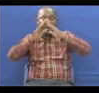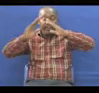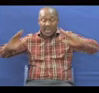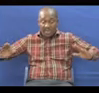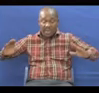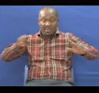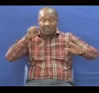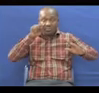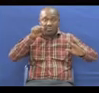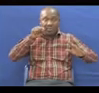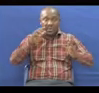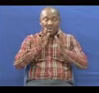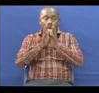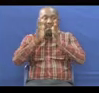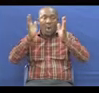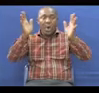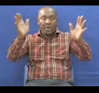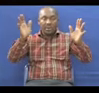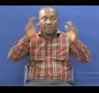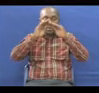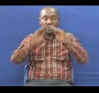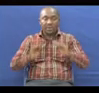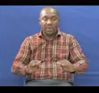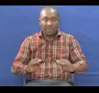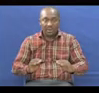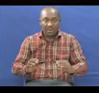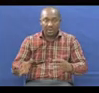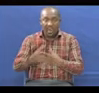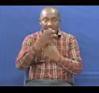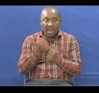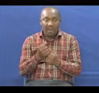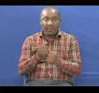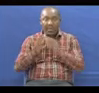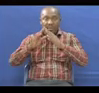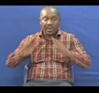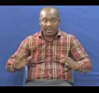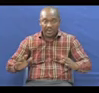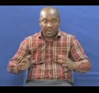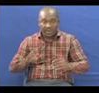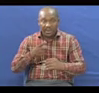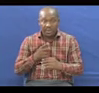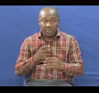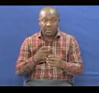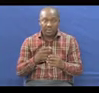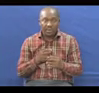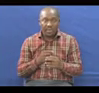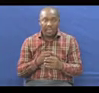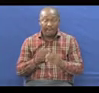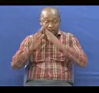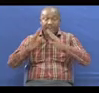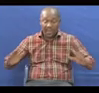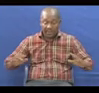a broad structure. But having a pyramid in which their structures is